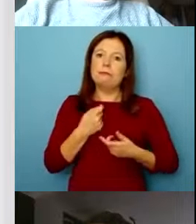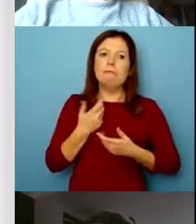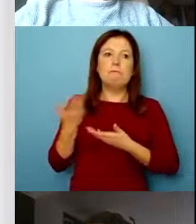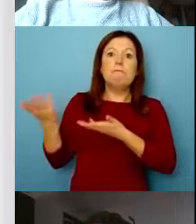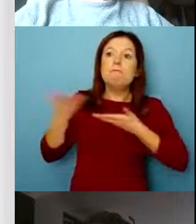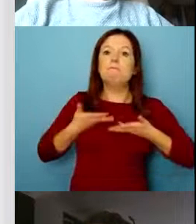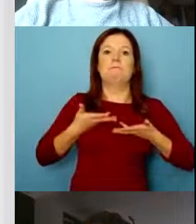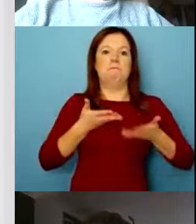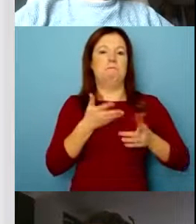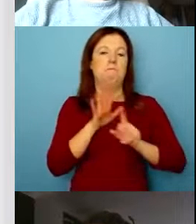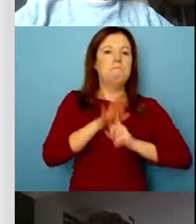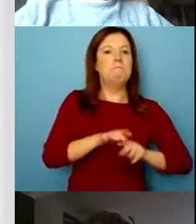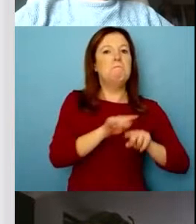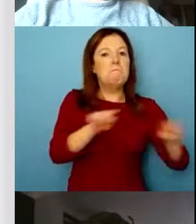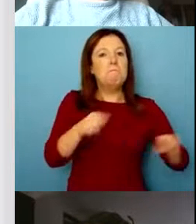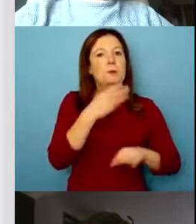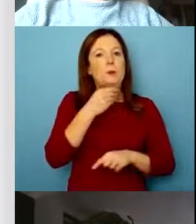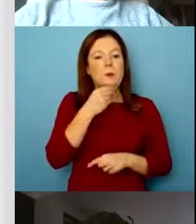them.